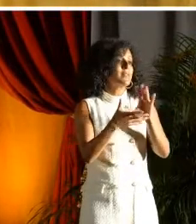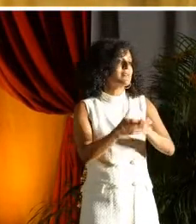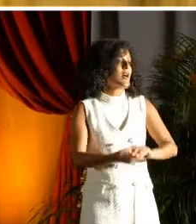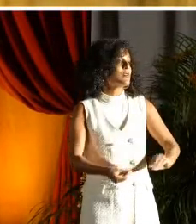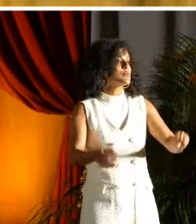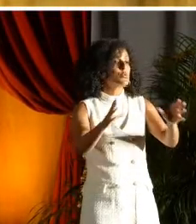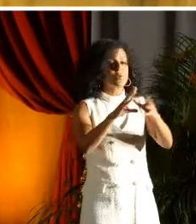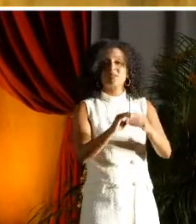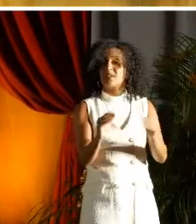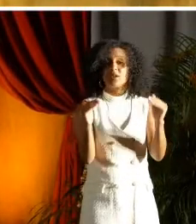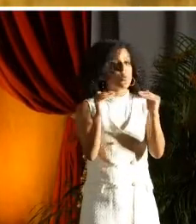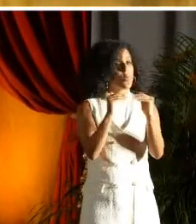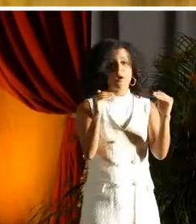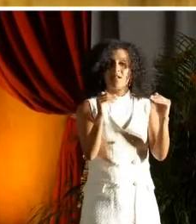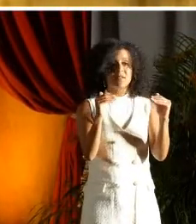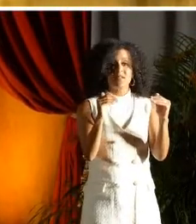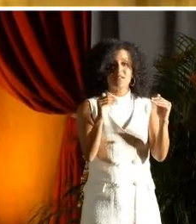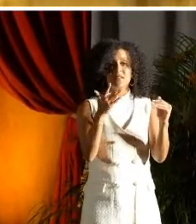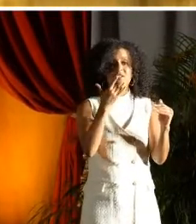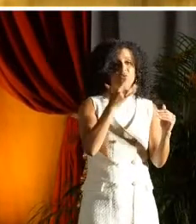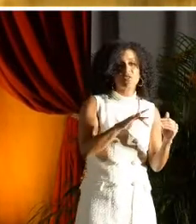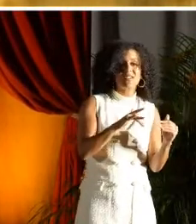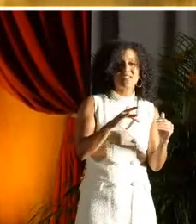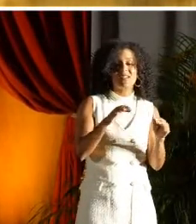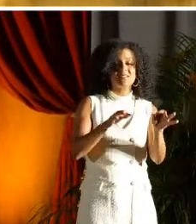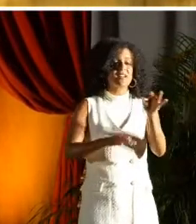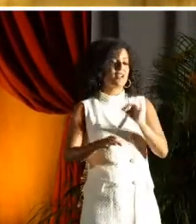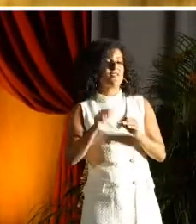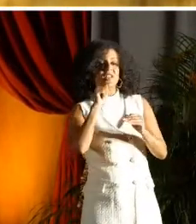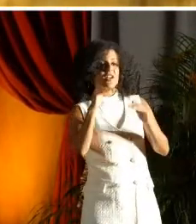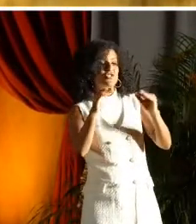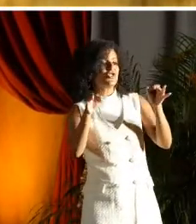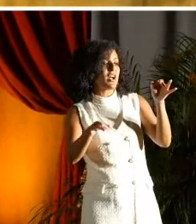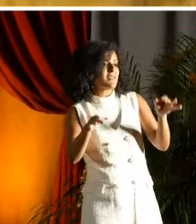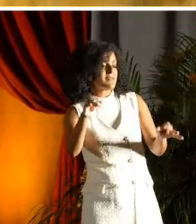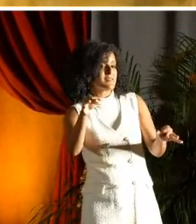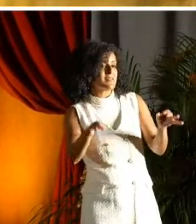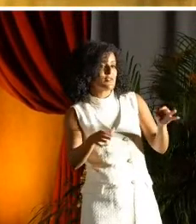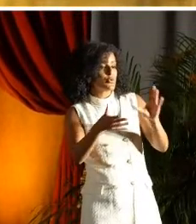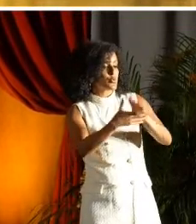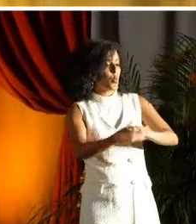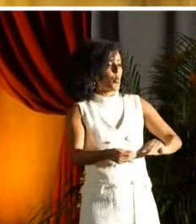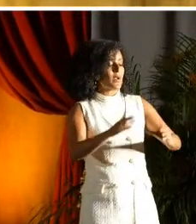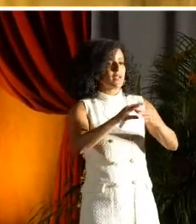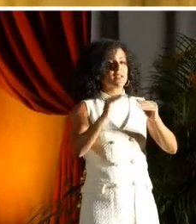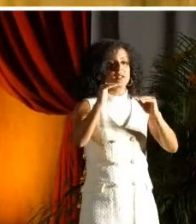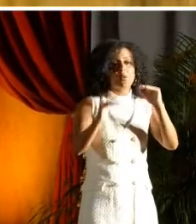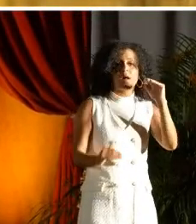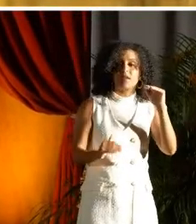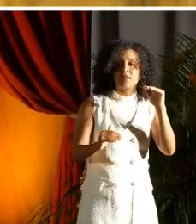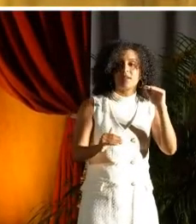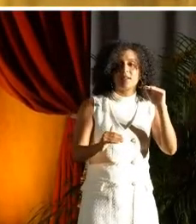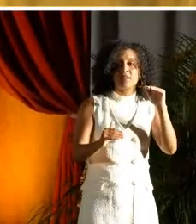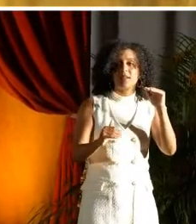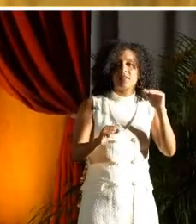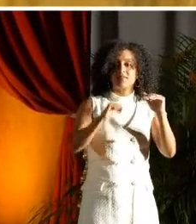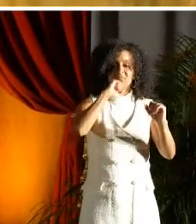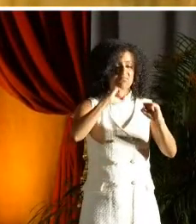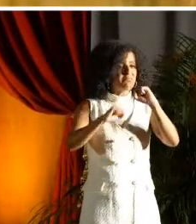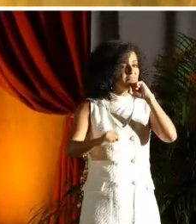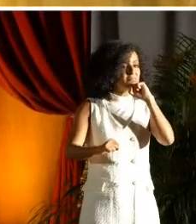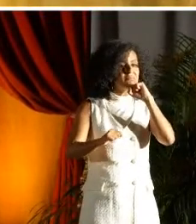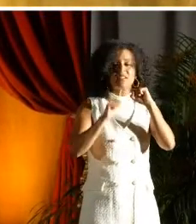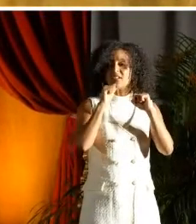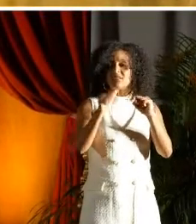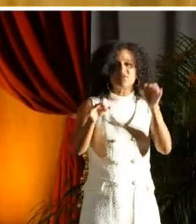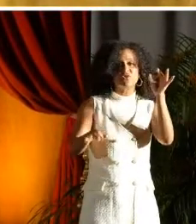about inequality that are unfortunate rather than unjust. We tell stories that make inequality and the injustices that we face and